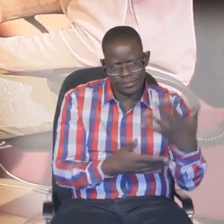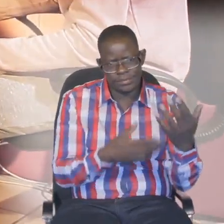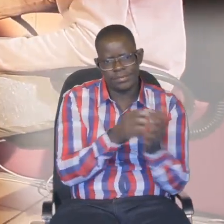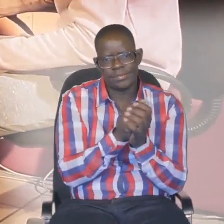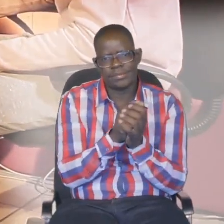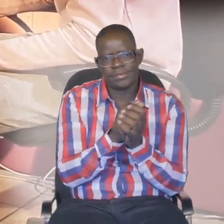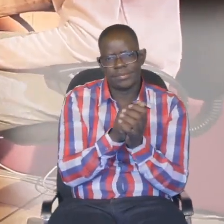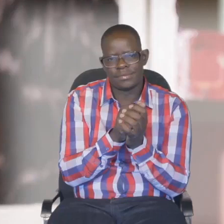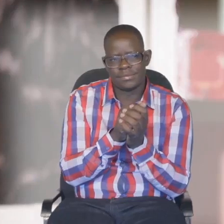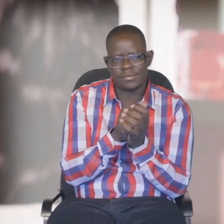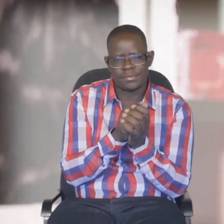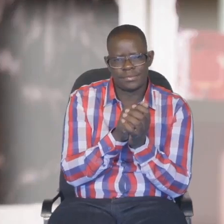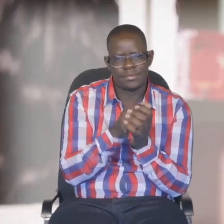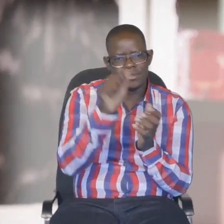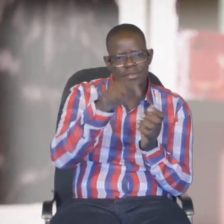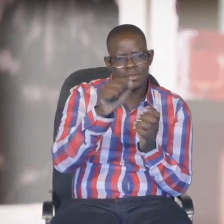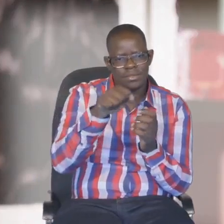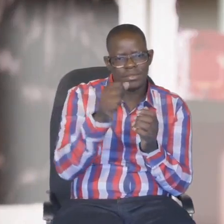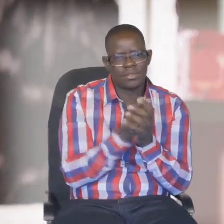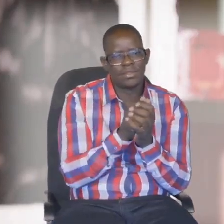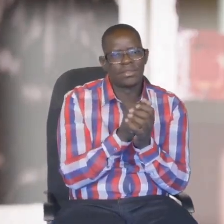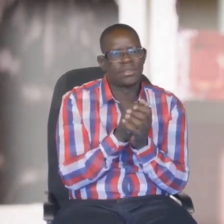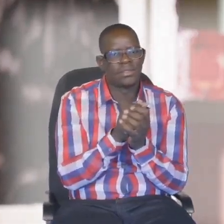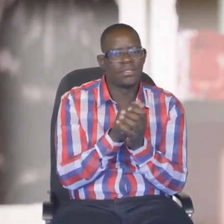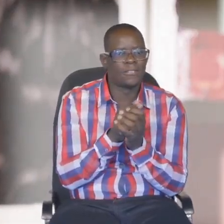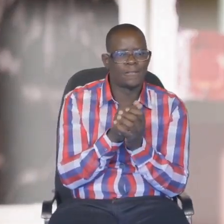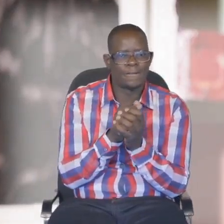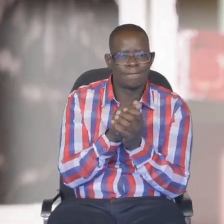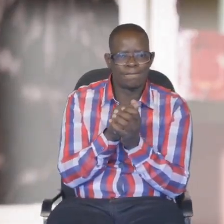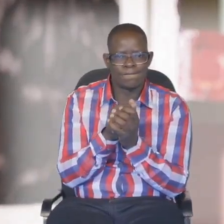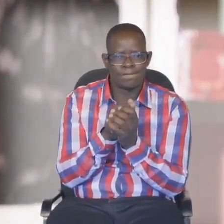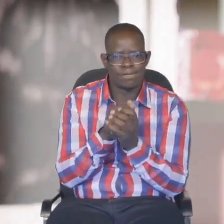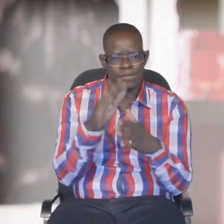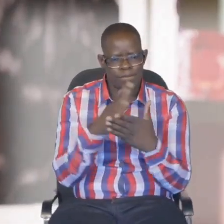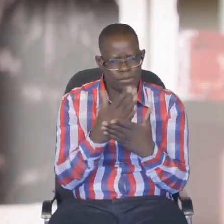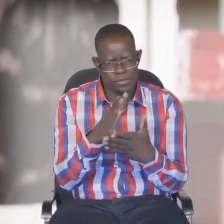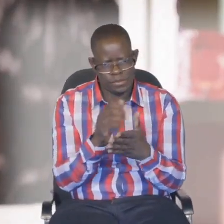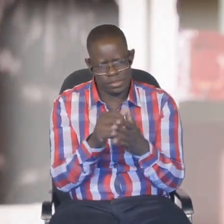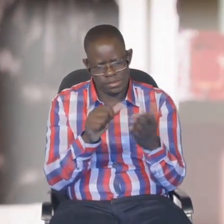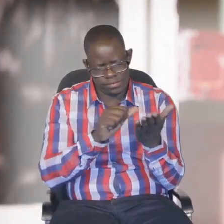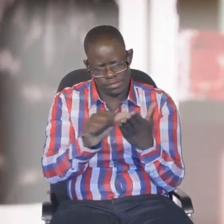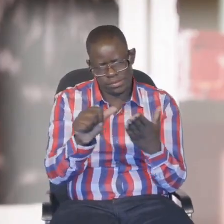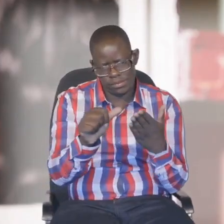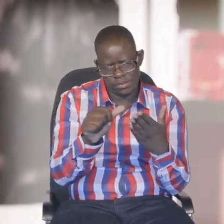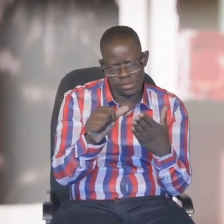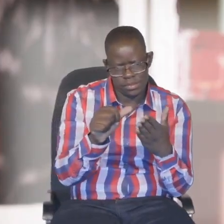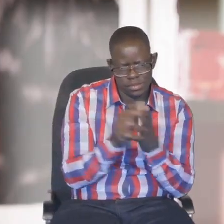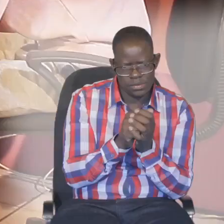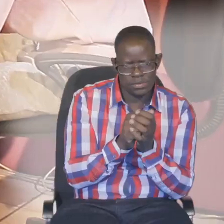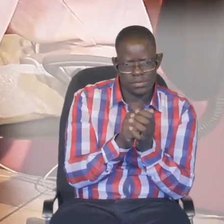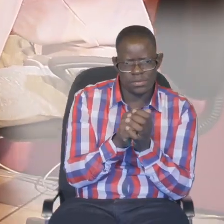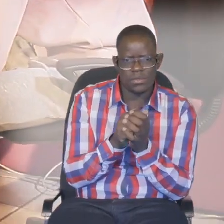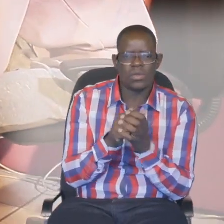checkbook as proof of payment. Yes, I've seen the receipt here. But you know this is not because you have made a payment after this statement was